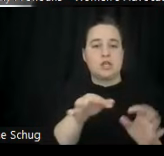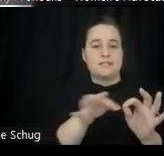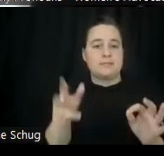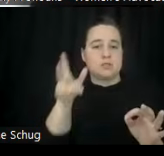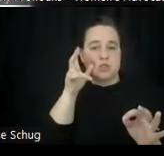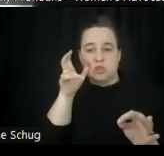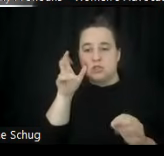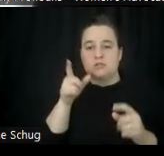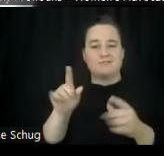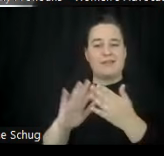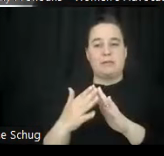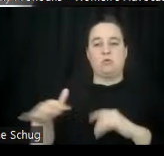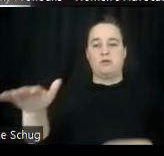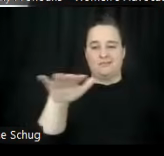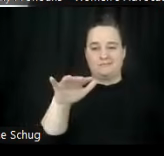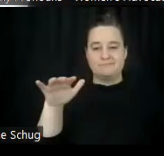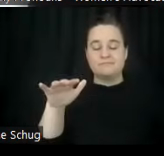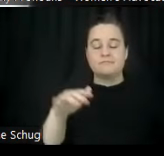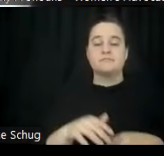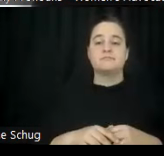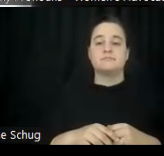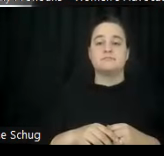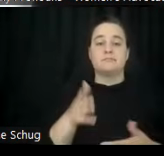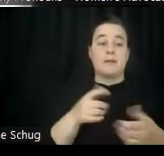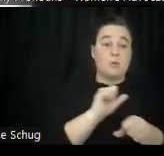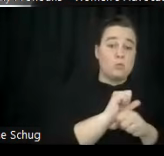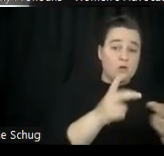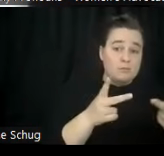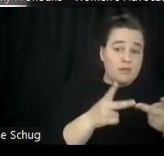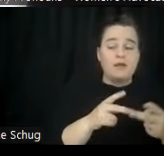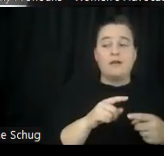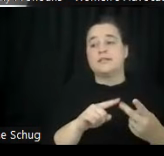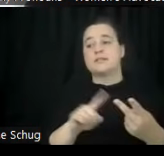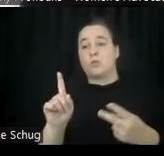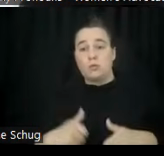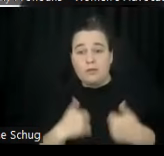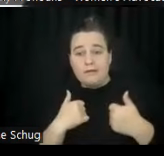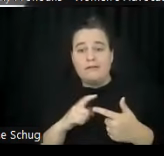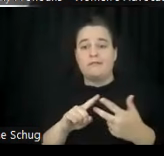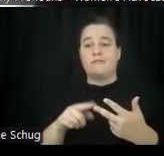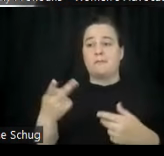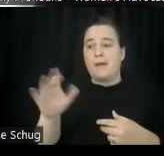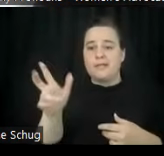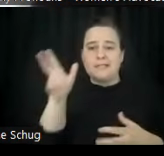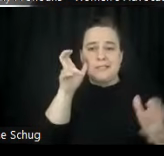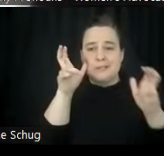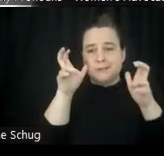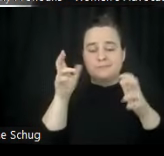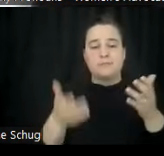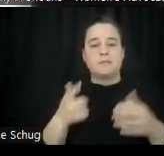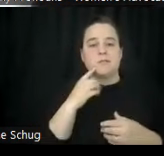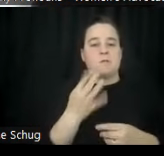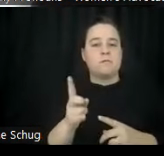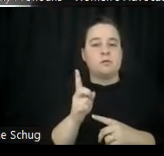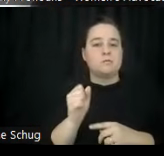these statements they might have heard being said in their community, whether that be in their workplace, where they live, or out in public. So I'm going to give